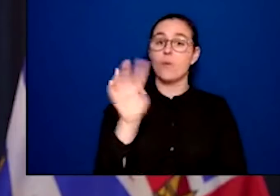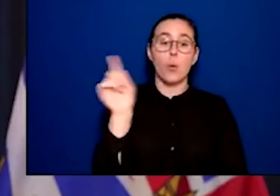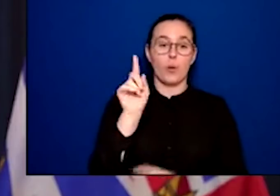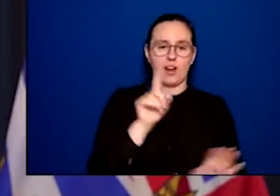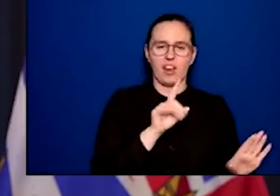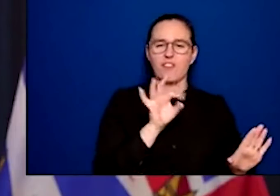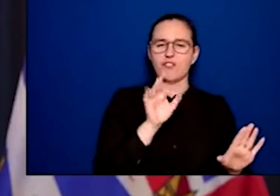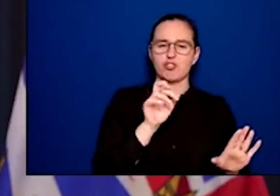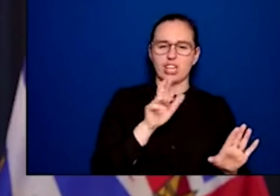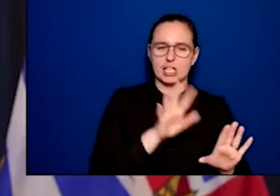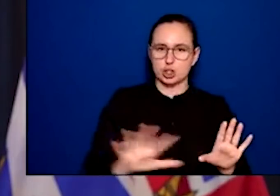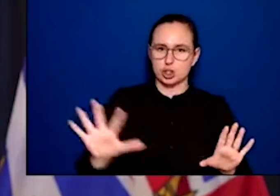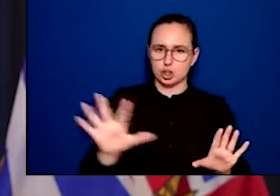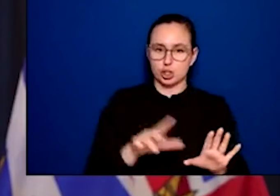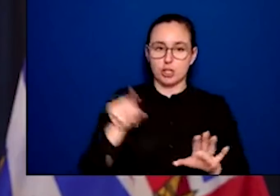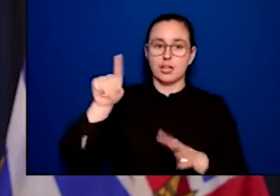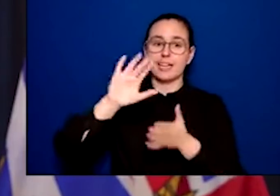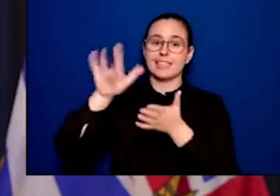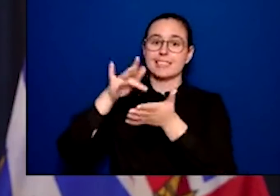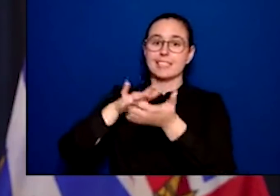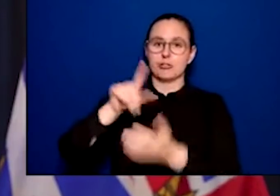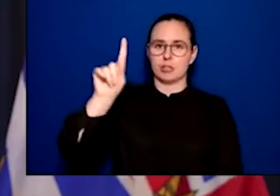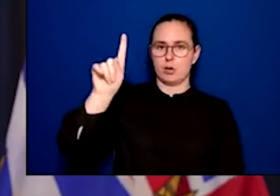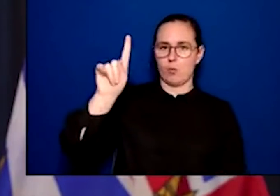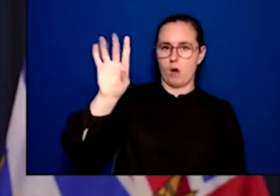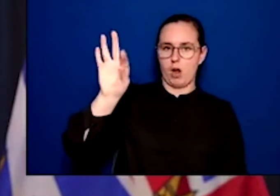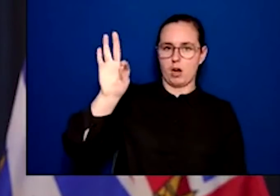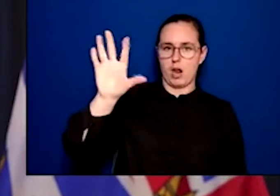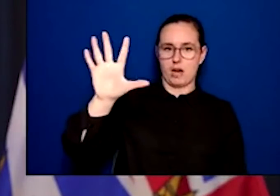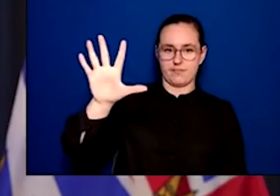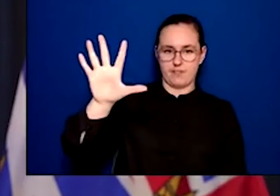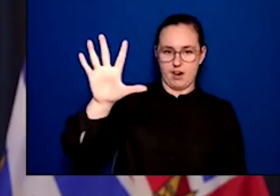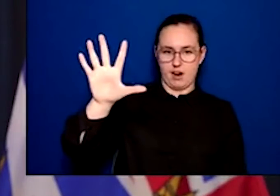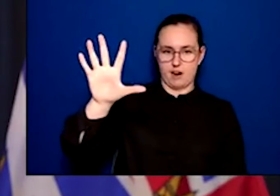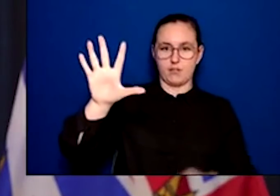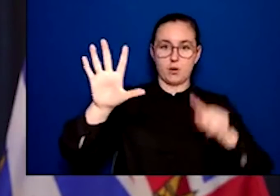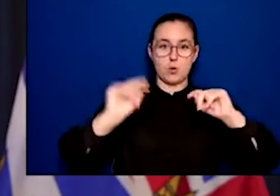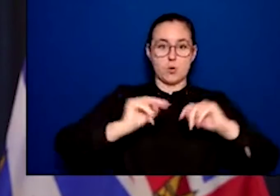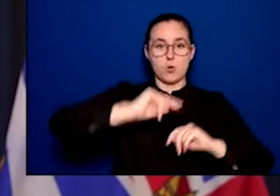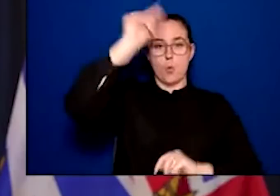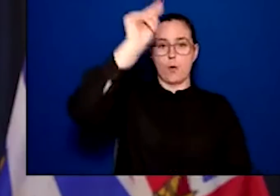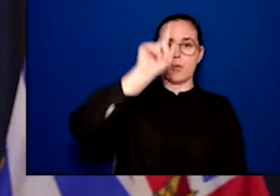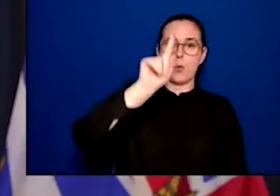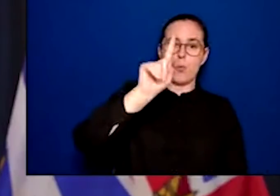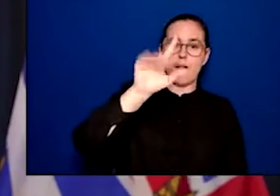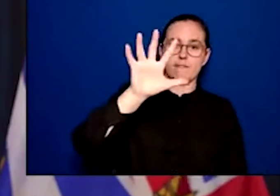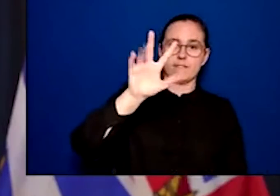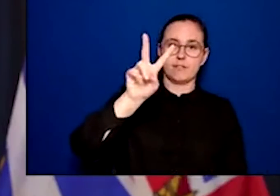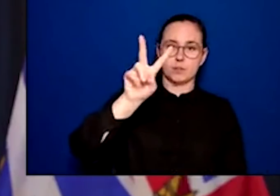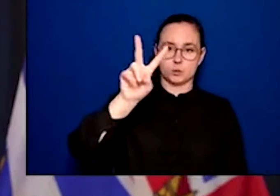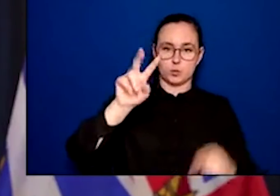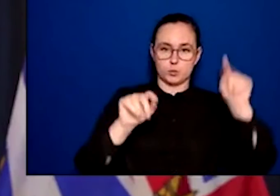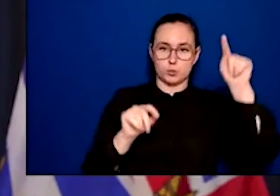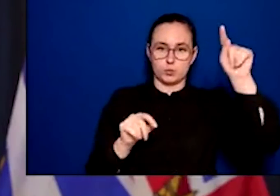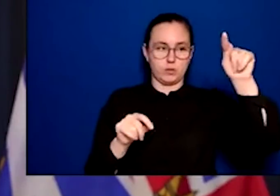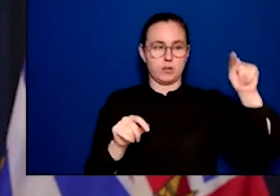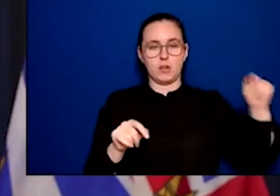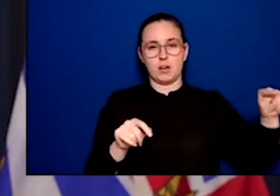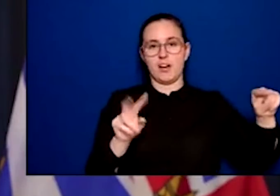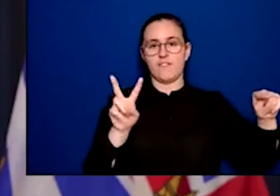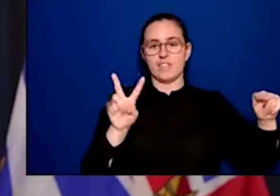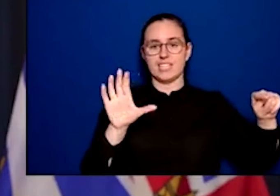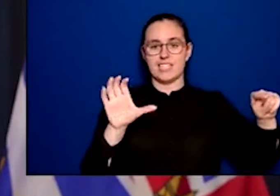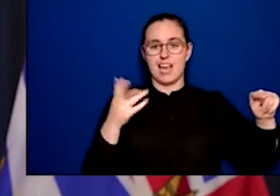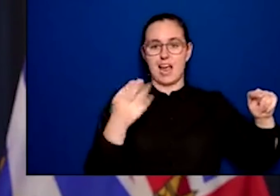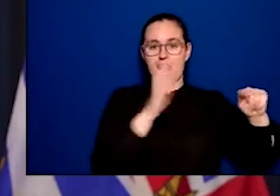in Interior Health, 152 in Northern Health, 188 in Vancouver Coastal Health, 119 in Vancouver Island